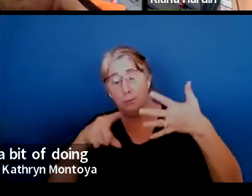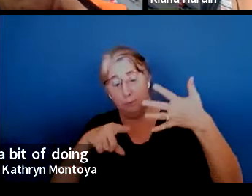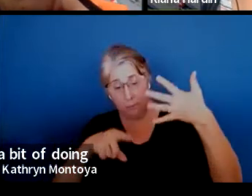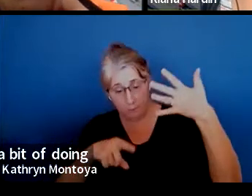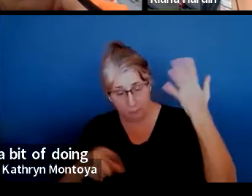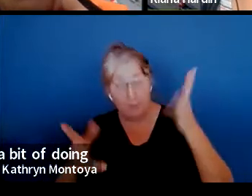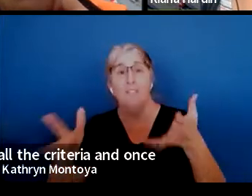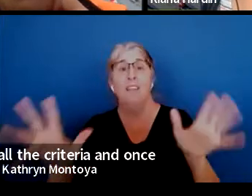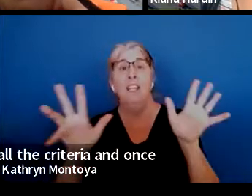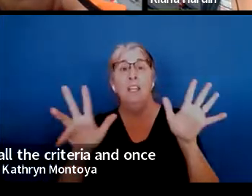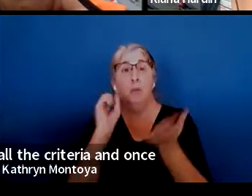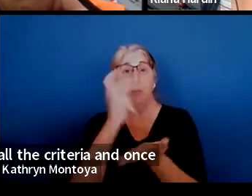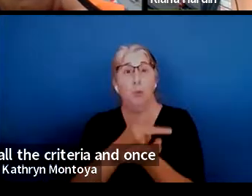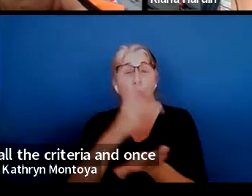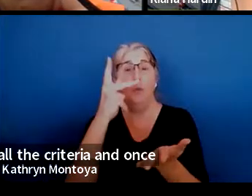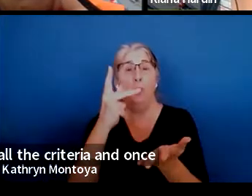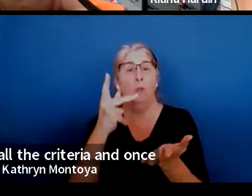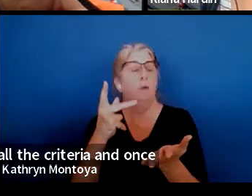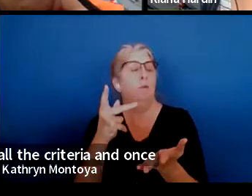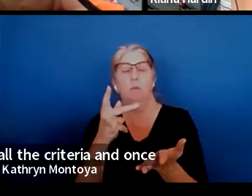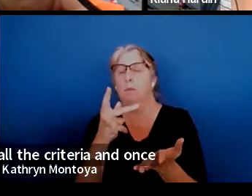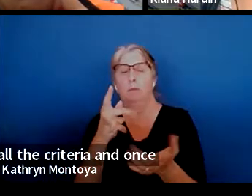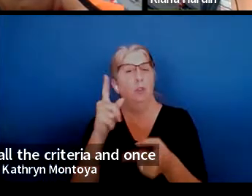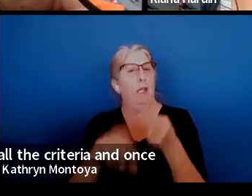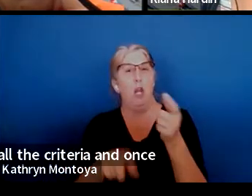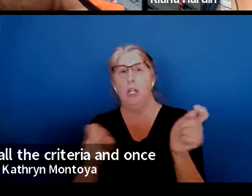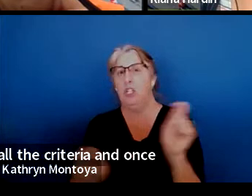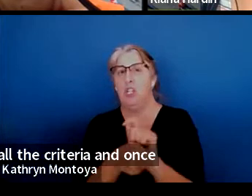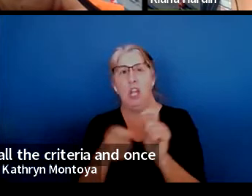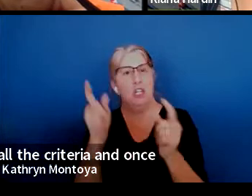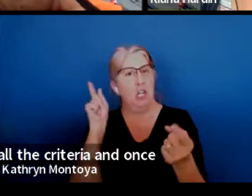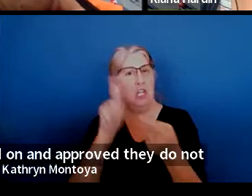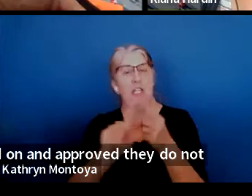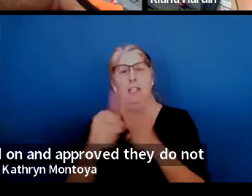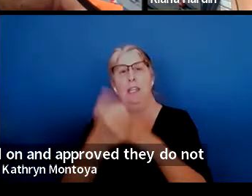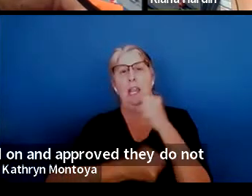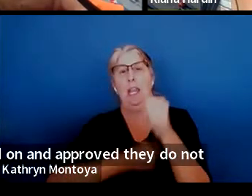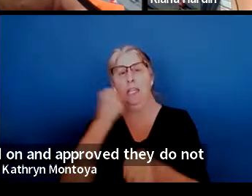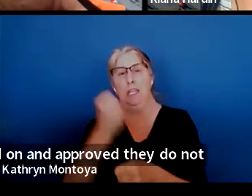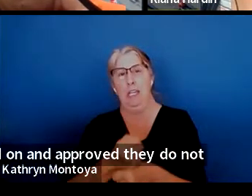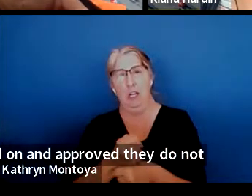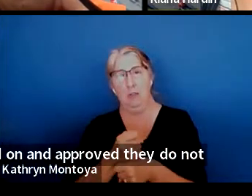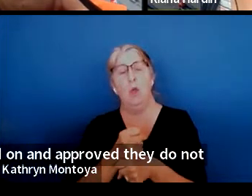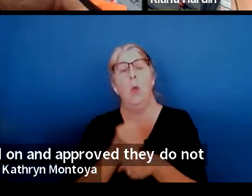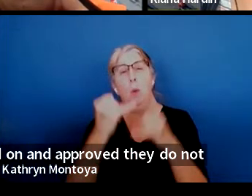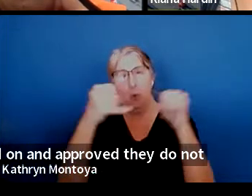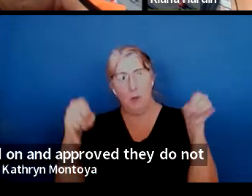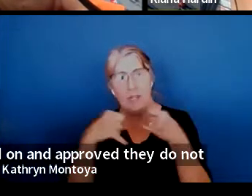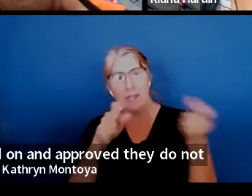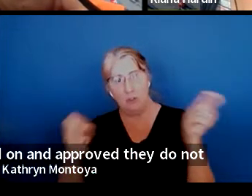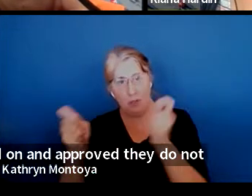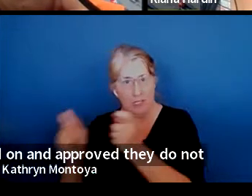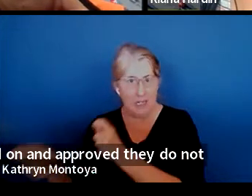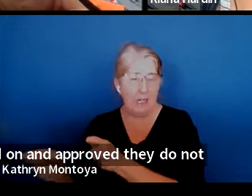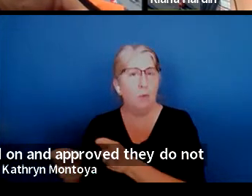and approved, they do not get changed until the next redistricting process, which will be in